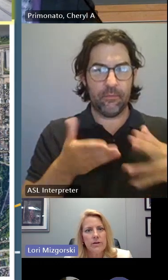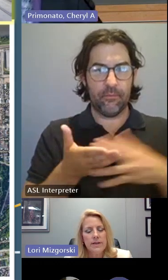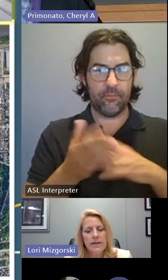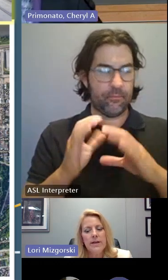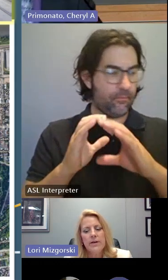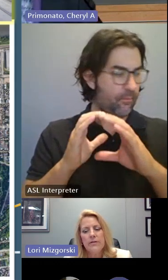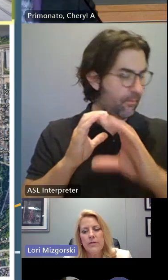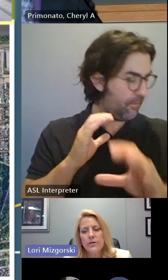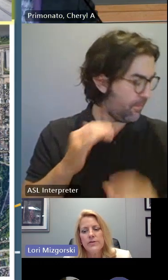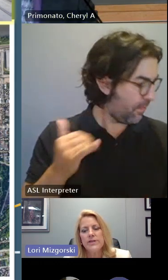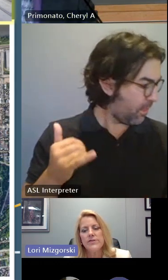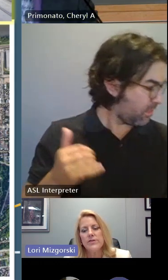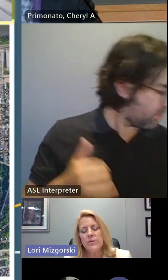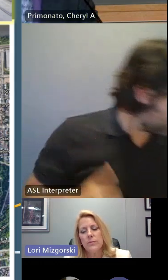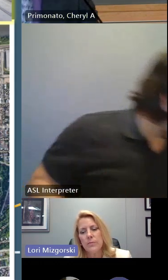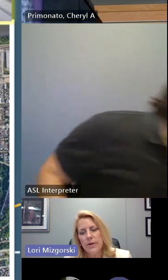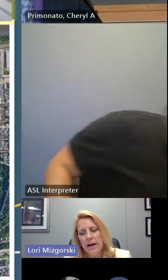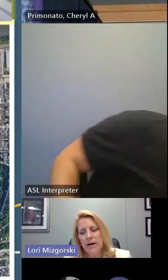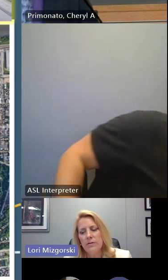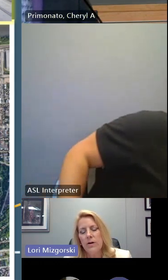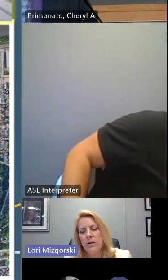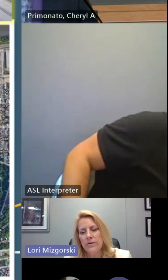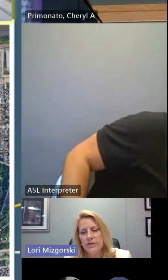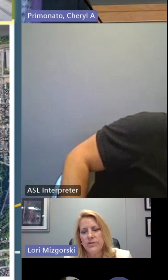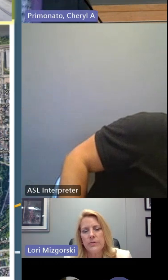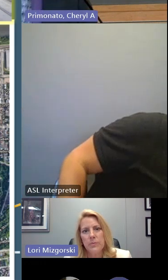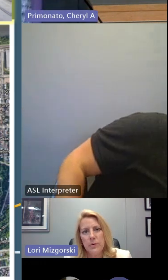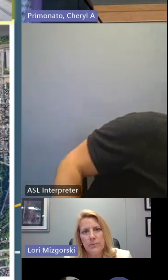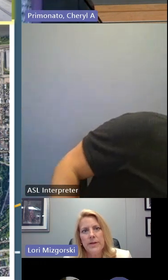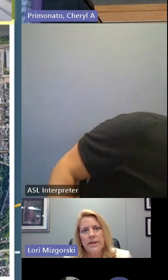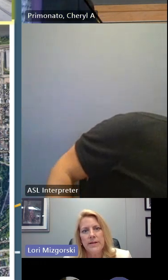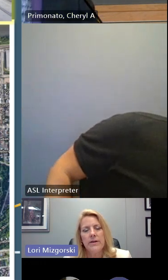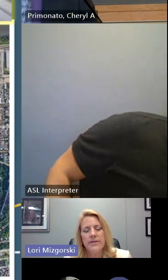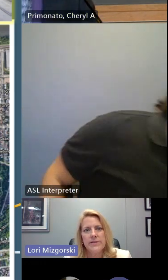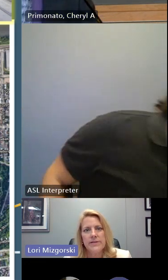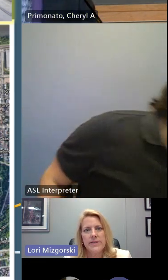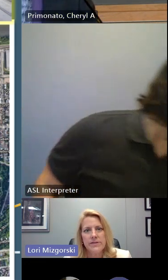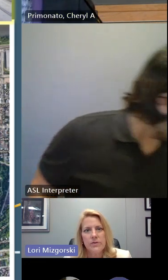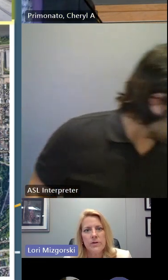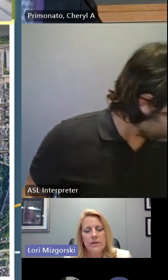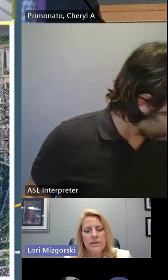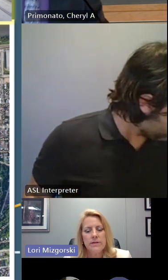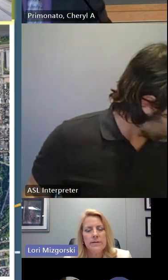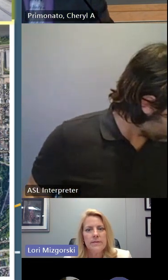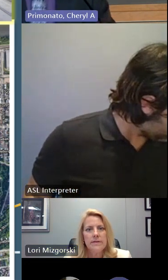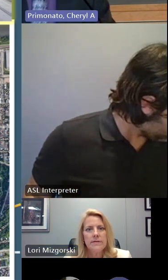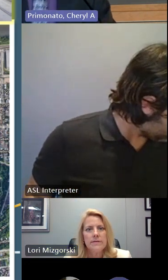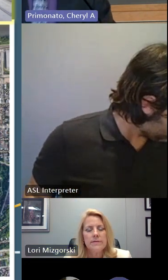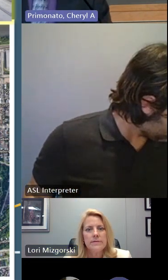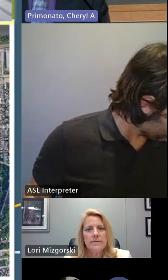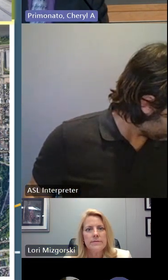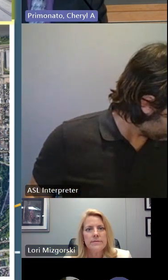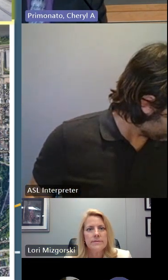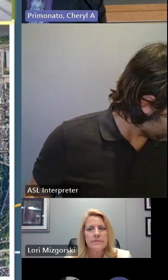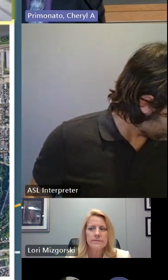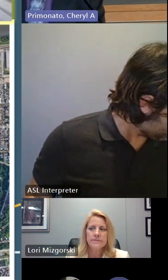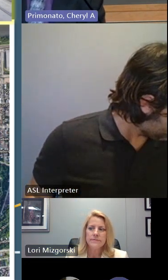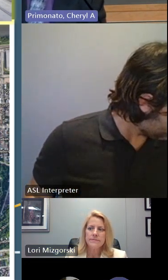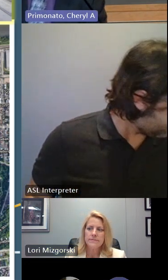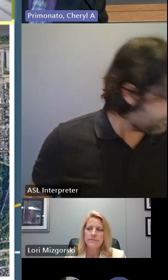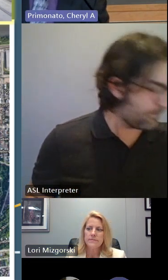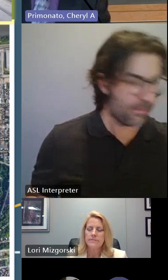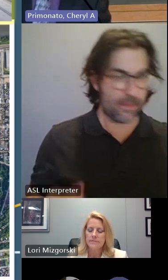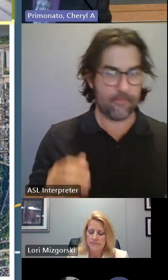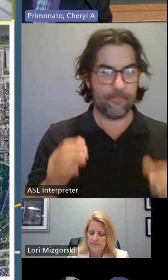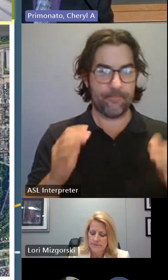tunnel currently versus how long the trip will be on this detour? Yeah, so that's